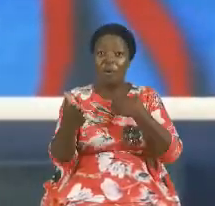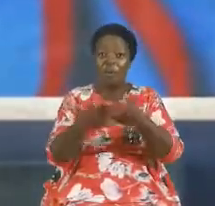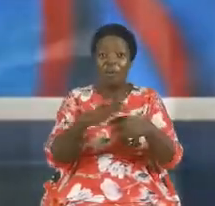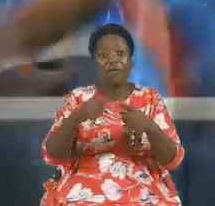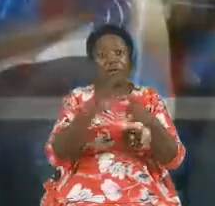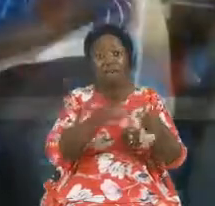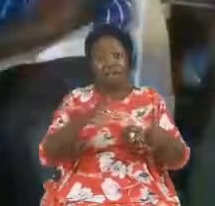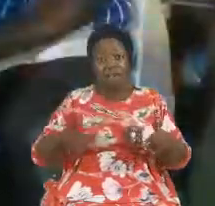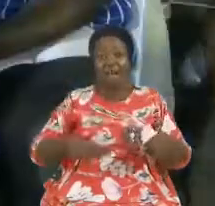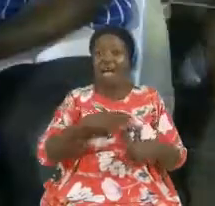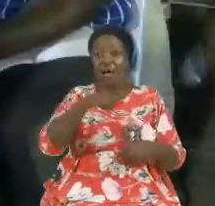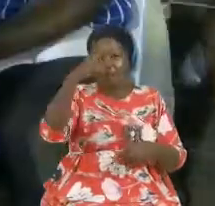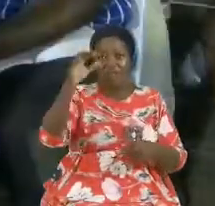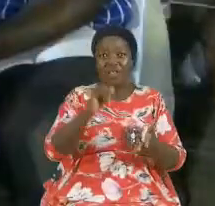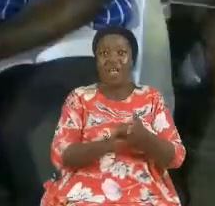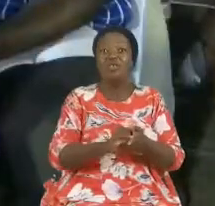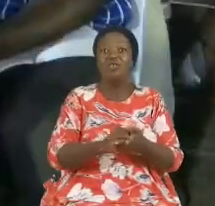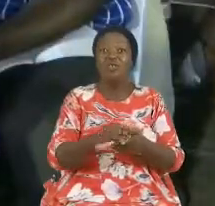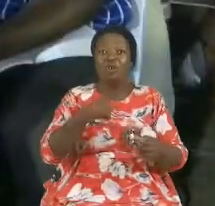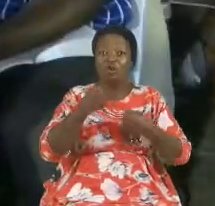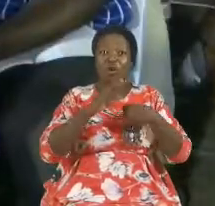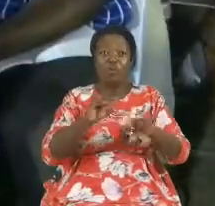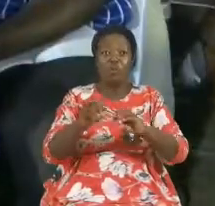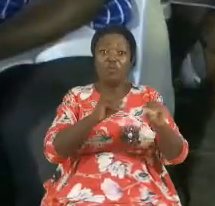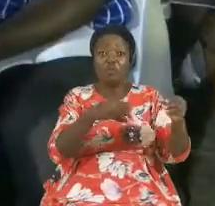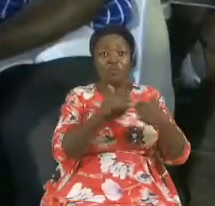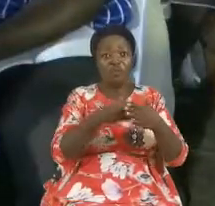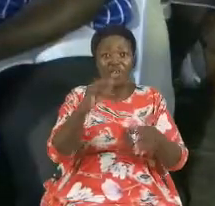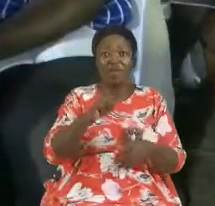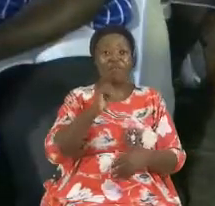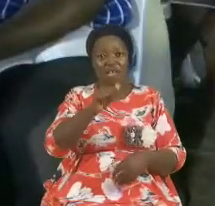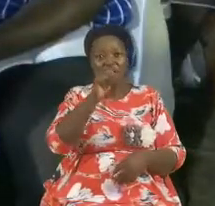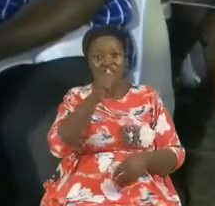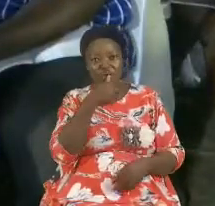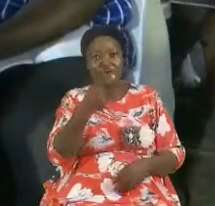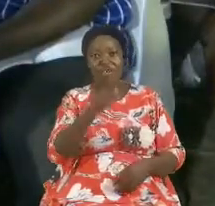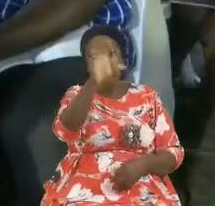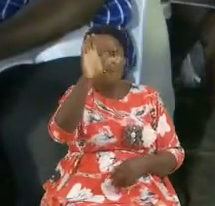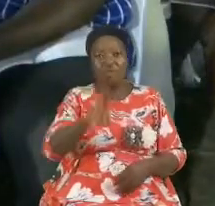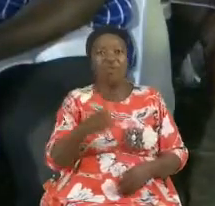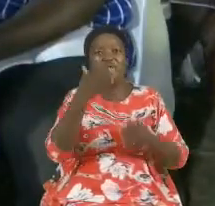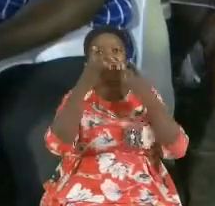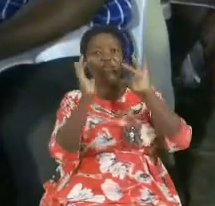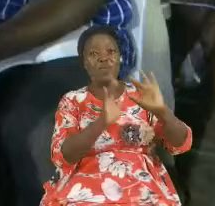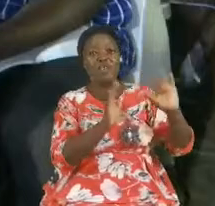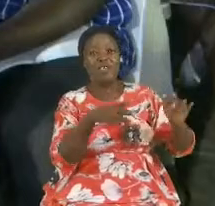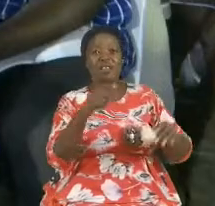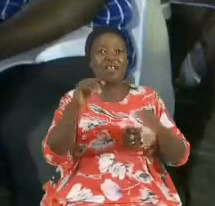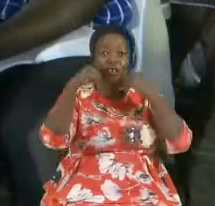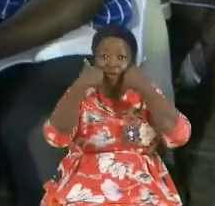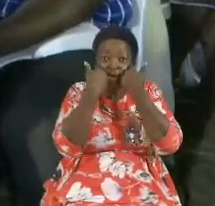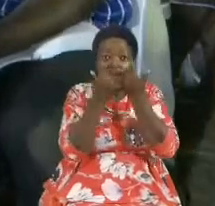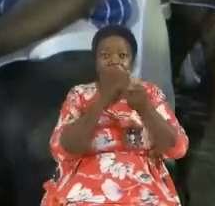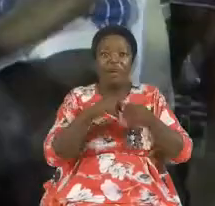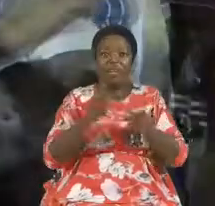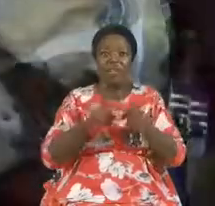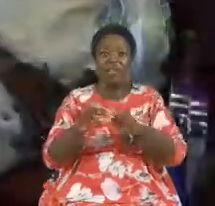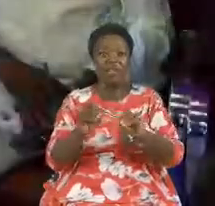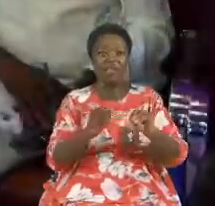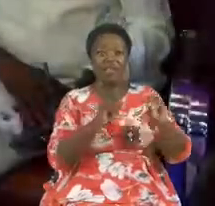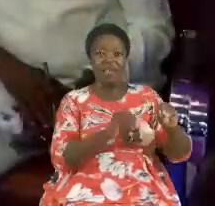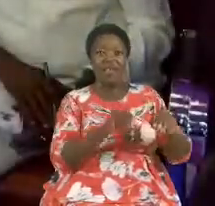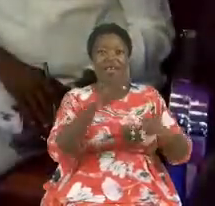redemption and the joy of our reconciliation. And because that joy was set before him, he endured the